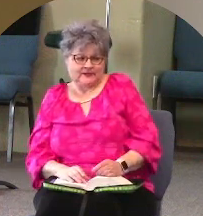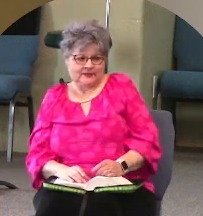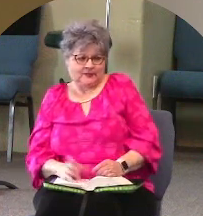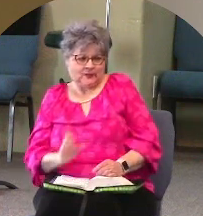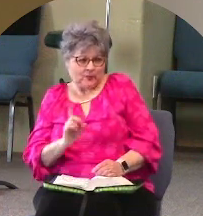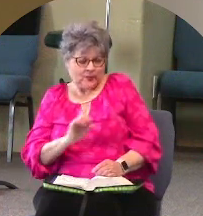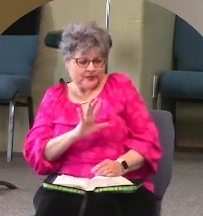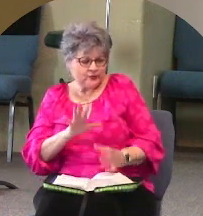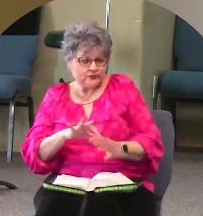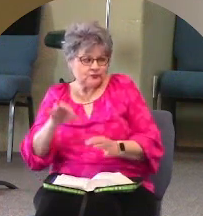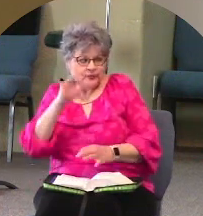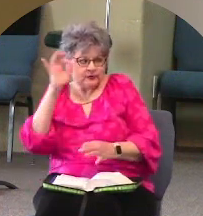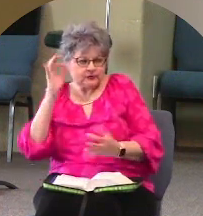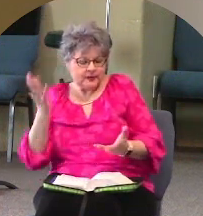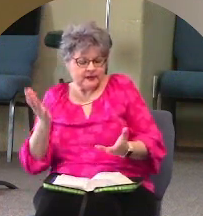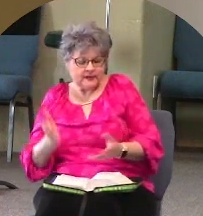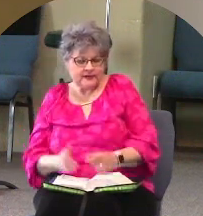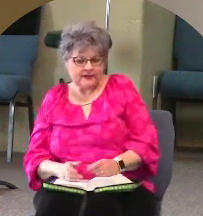Where's your spirituality?